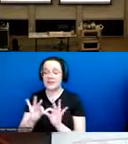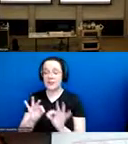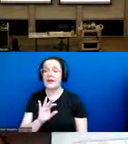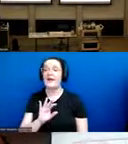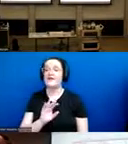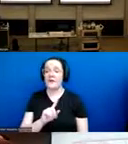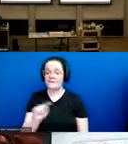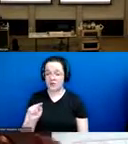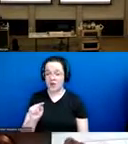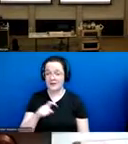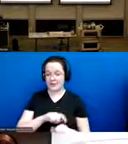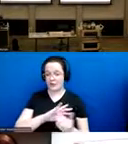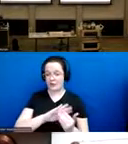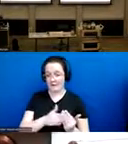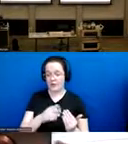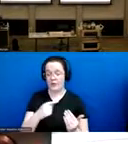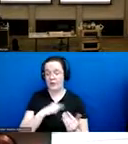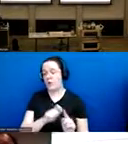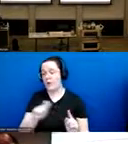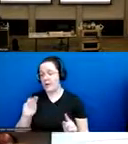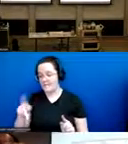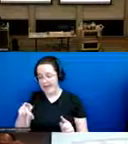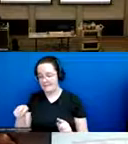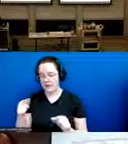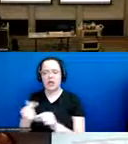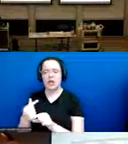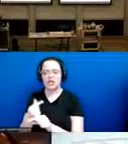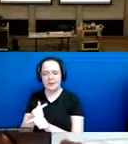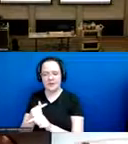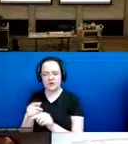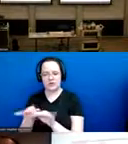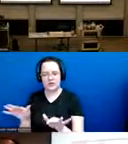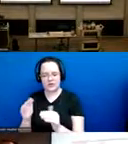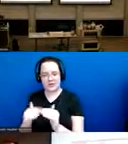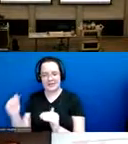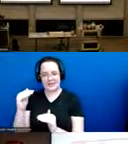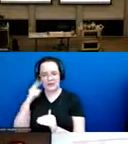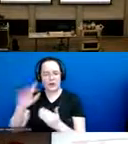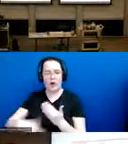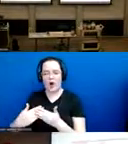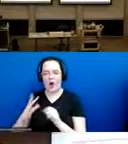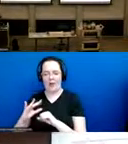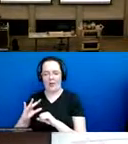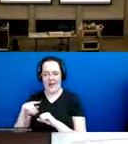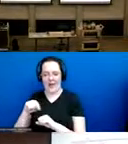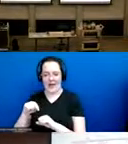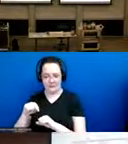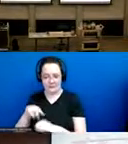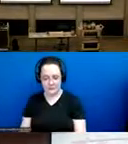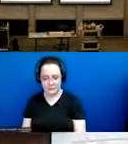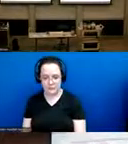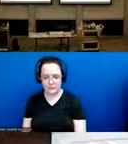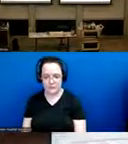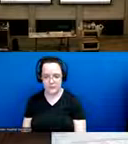envelope into a geometrical distribution of the excitations of all these atoms that are being seen by the photon,